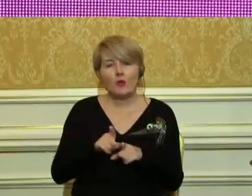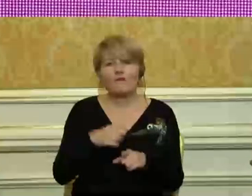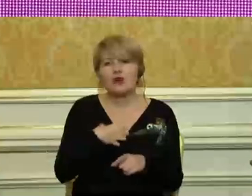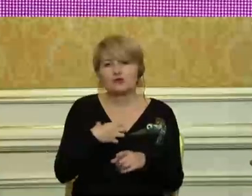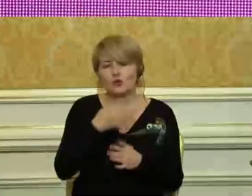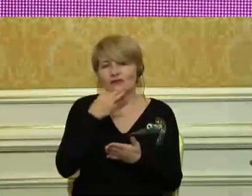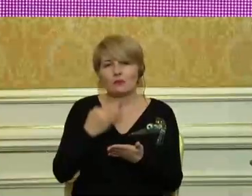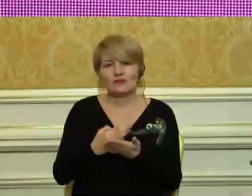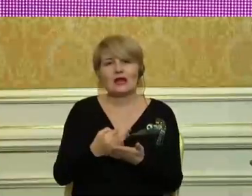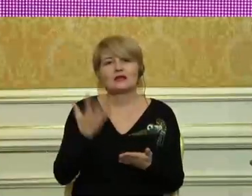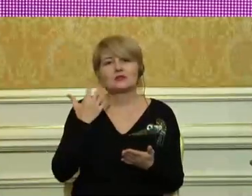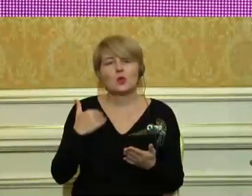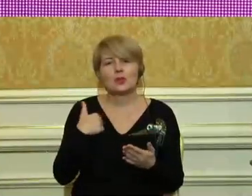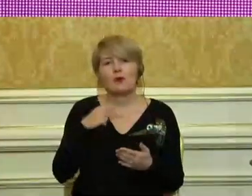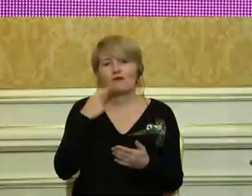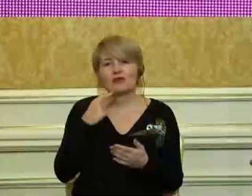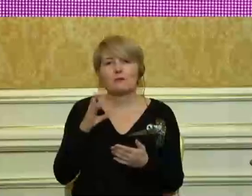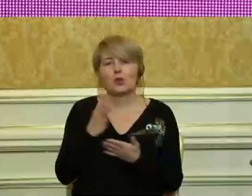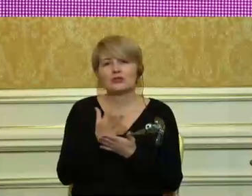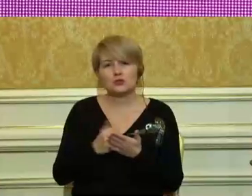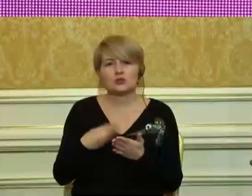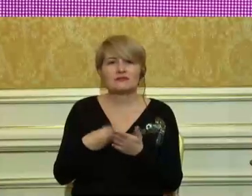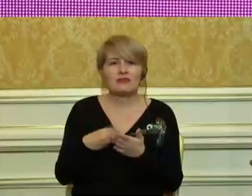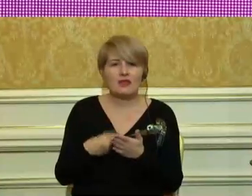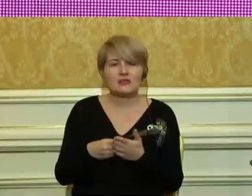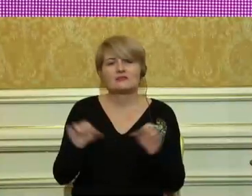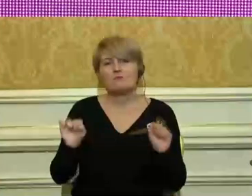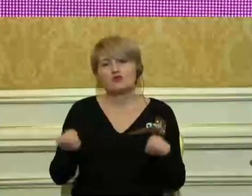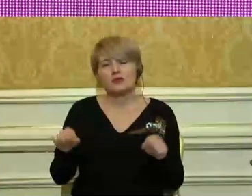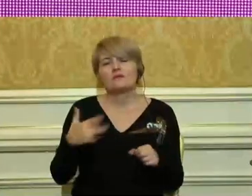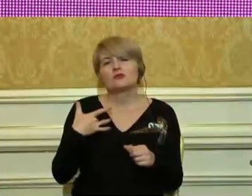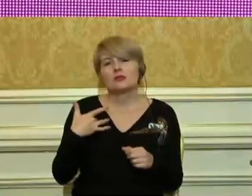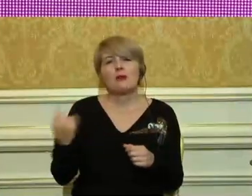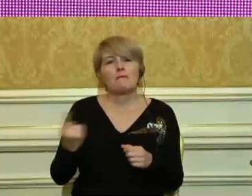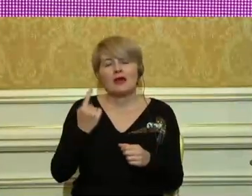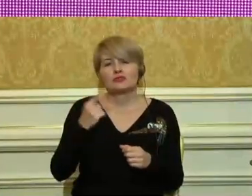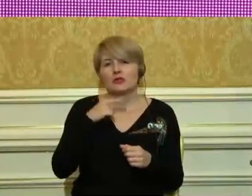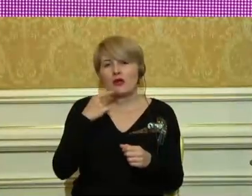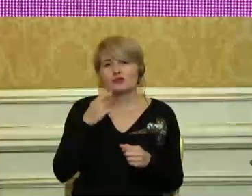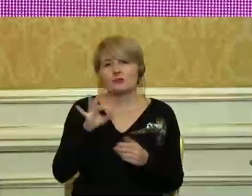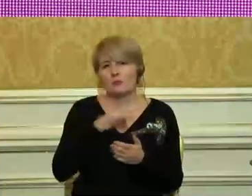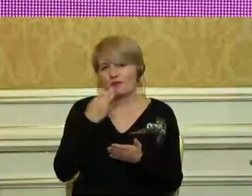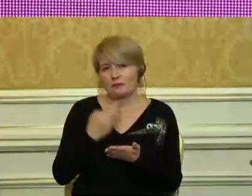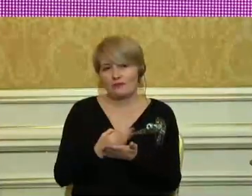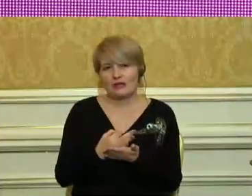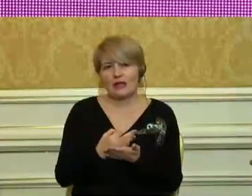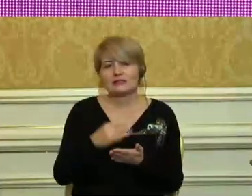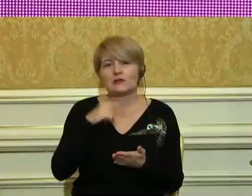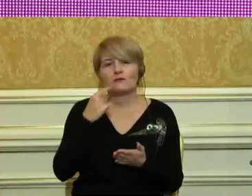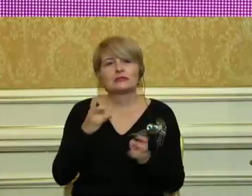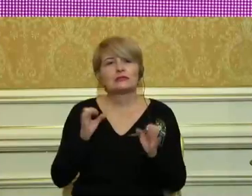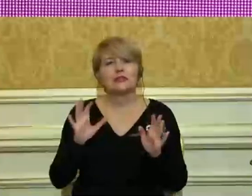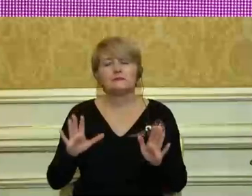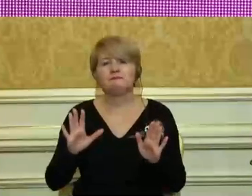are responsible for this very hard work, because when we say that's the possibility, responsibility, we're